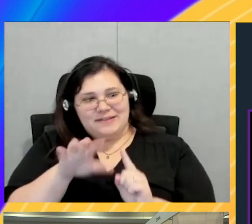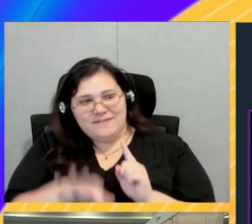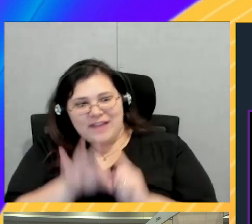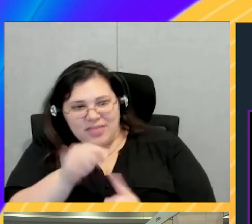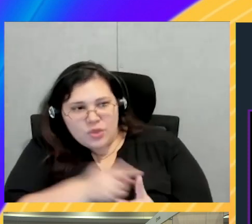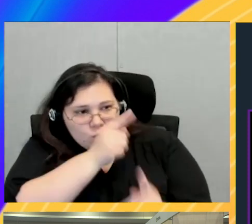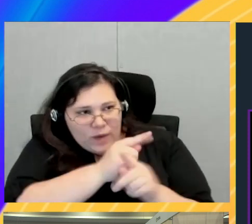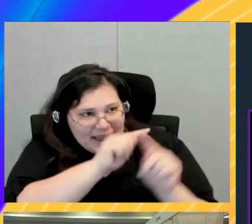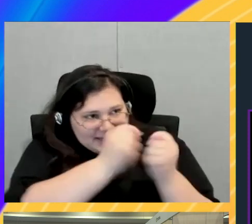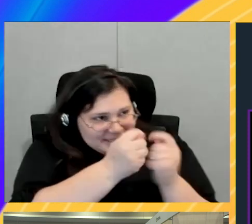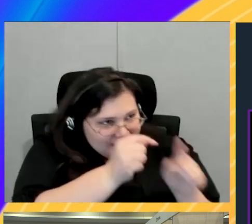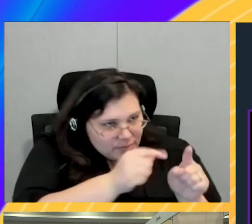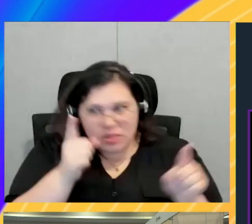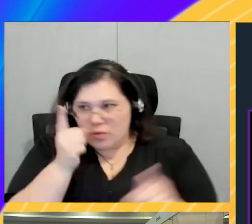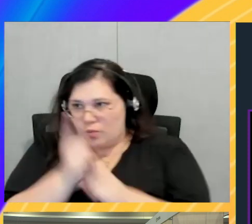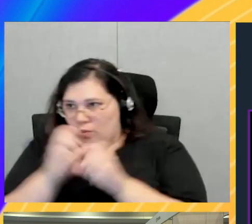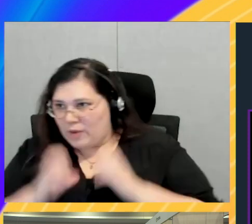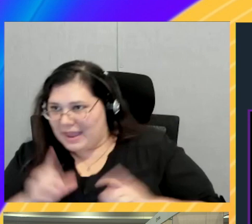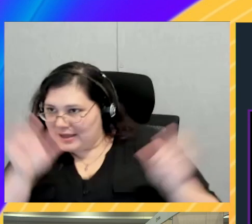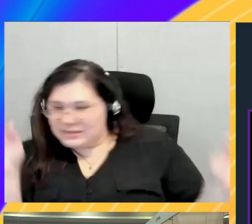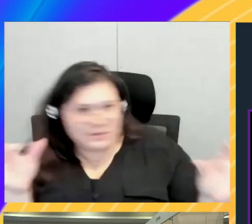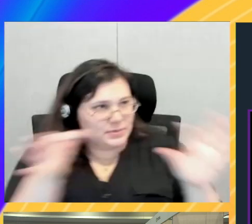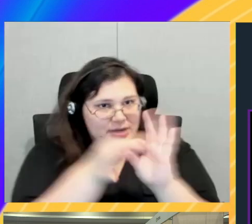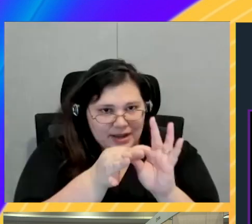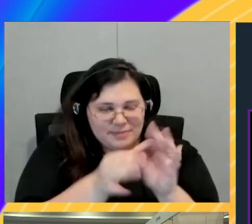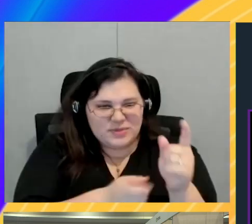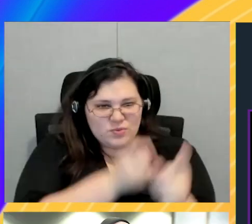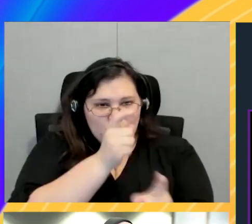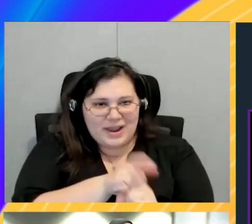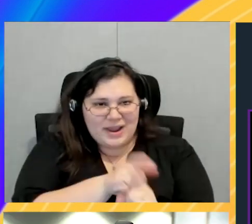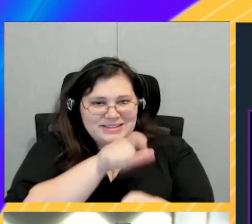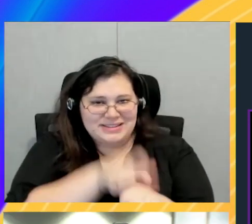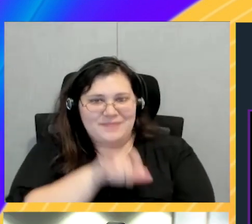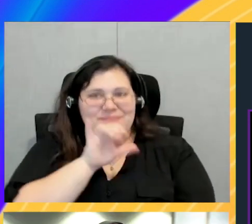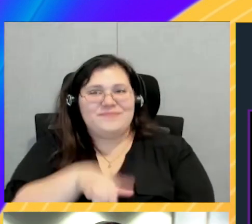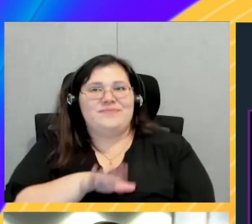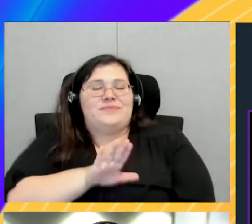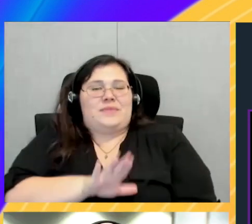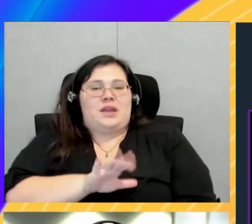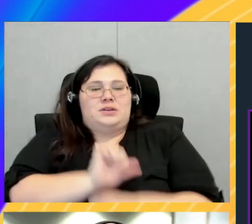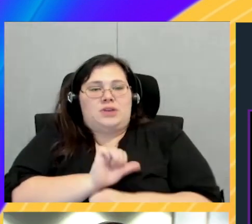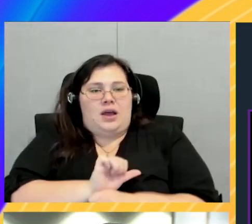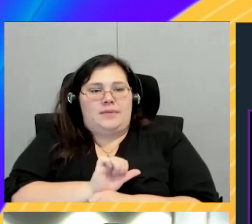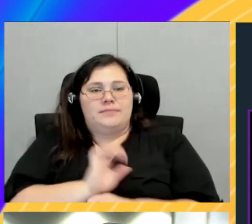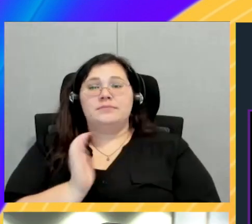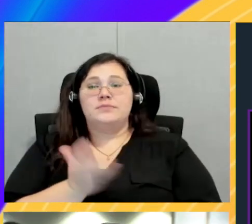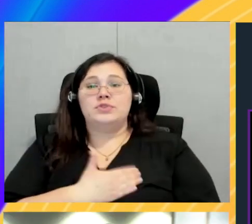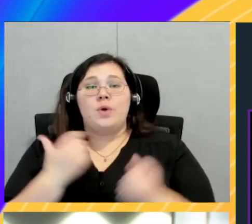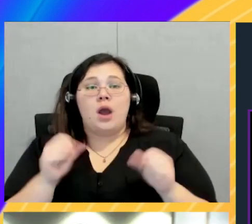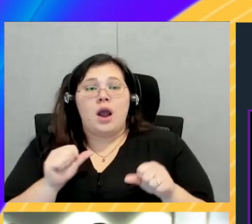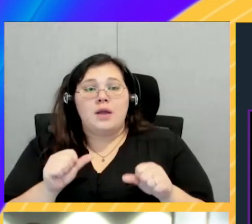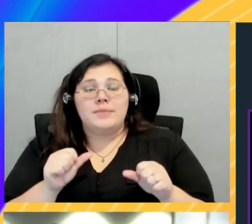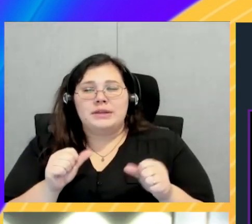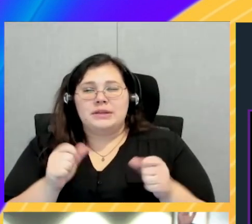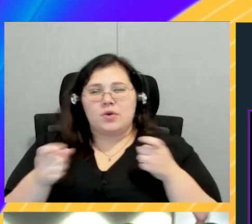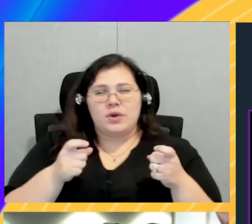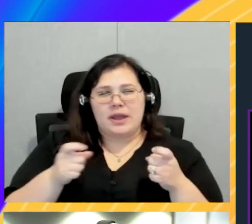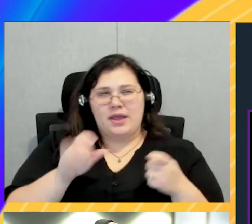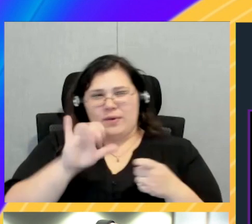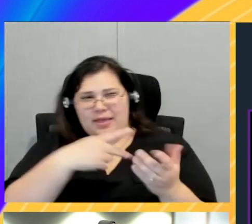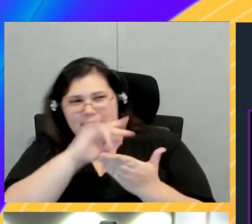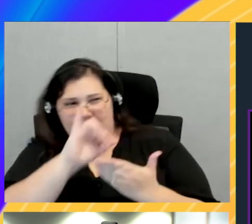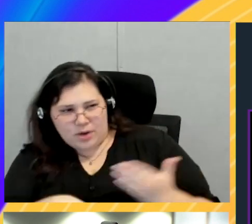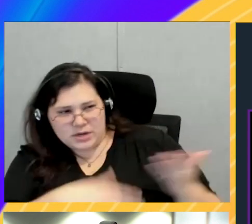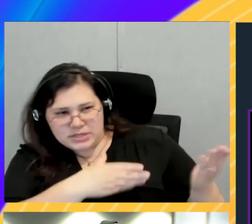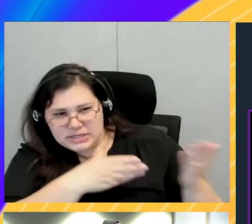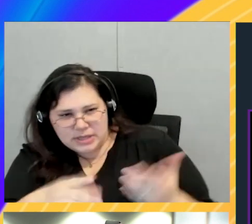And so our ability to coordinate, when is this project coming? What are the technologies you're touching on? So